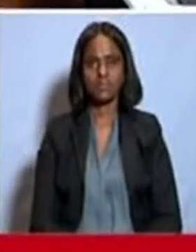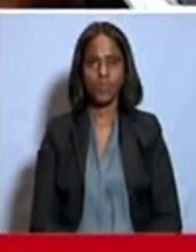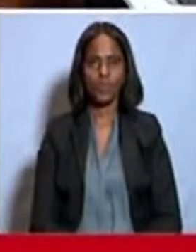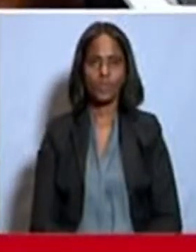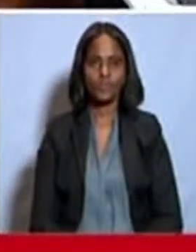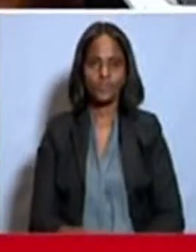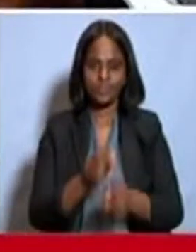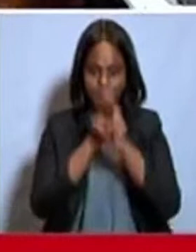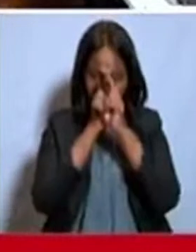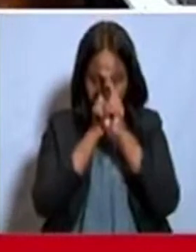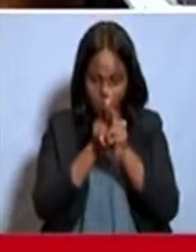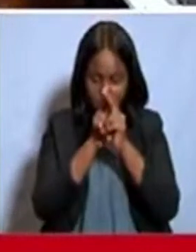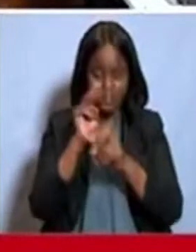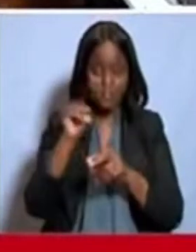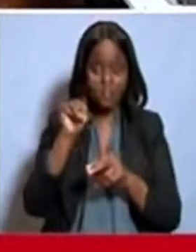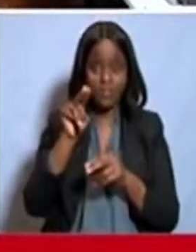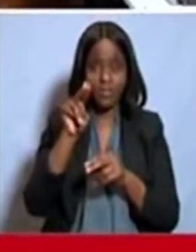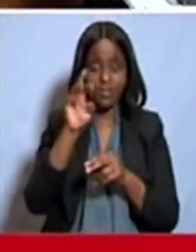Honorable Mfarari.